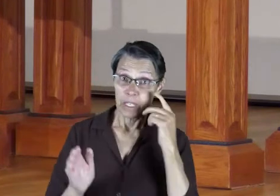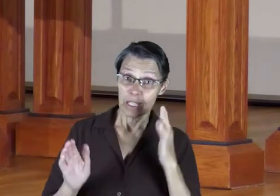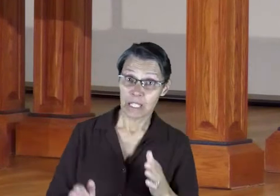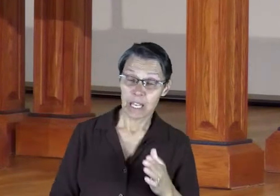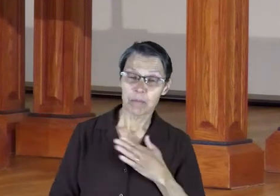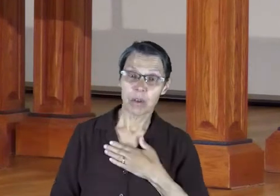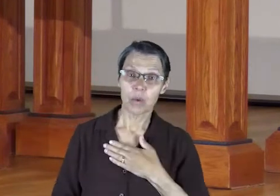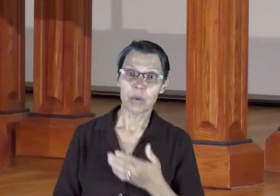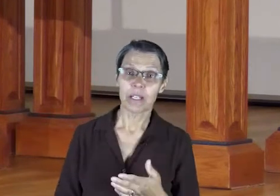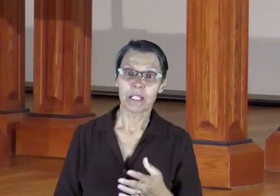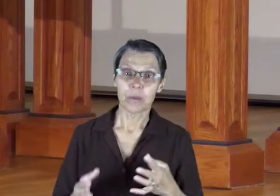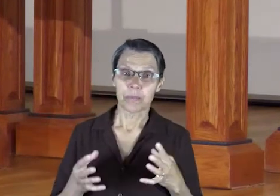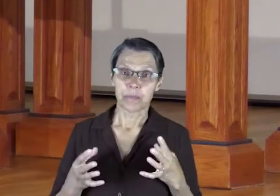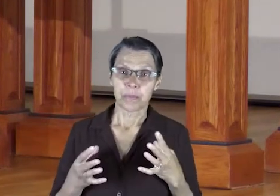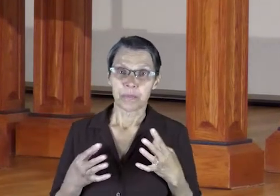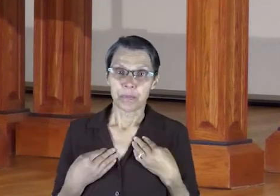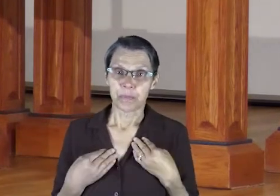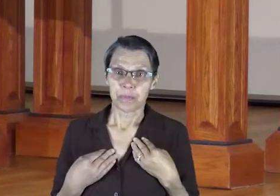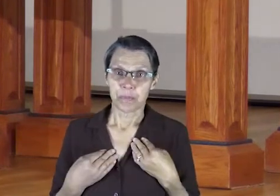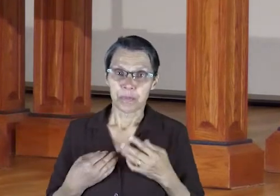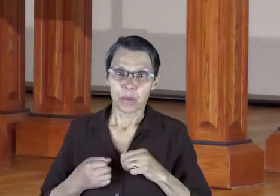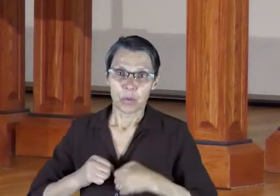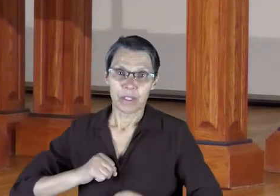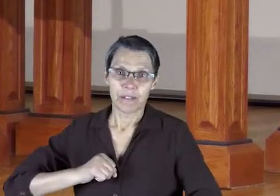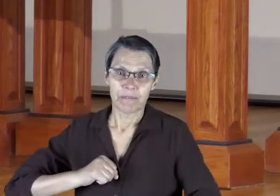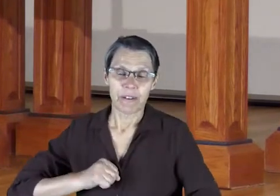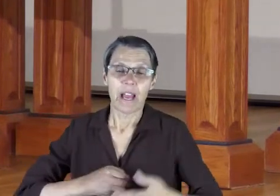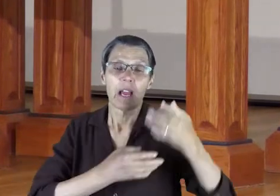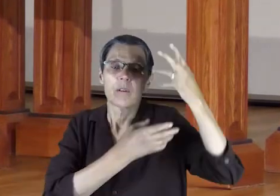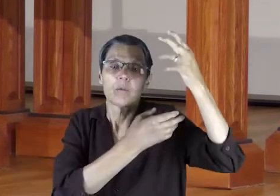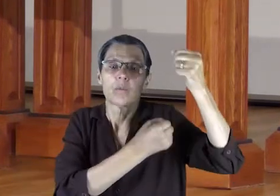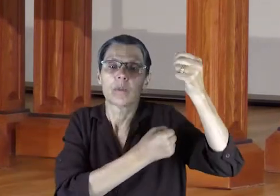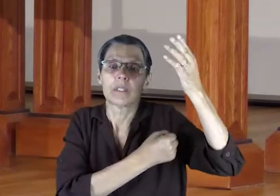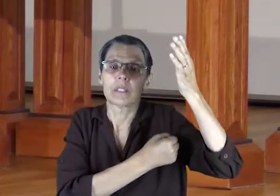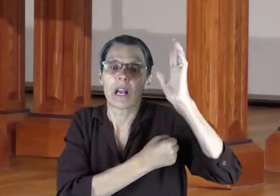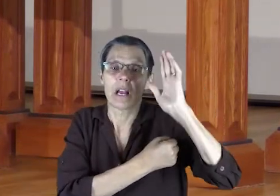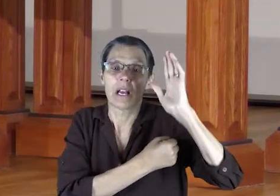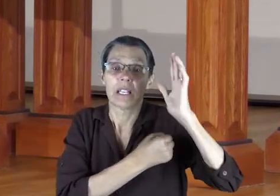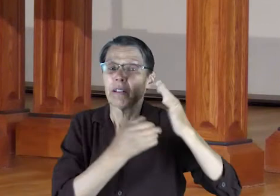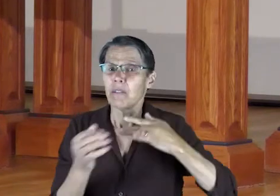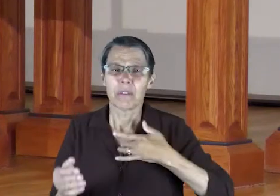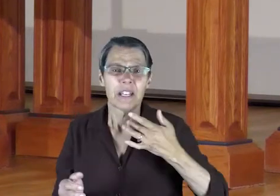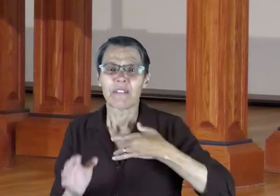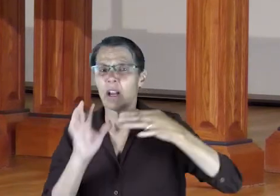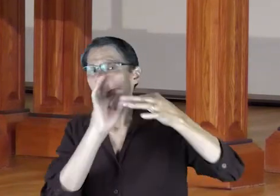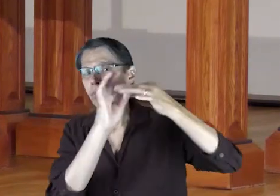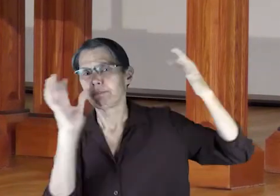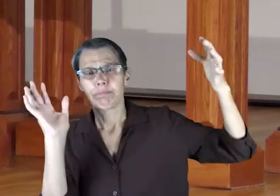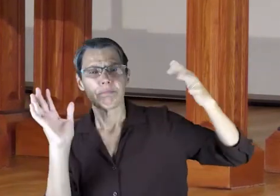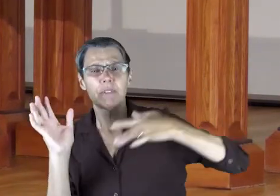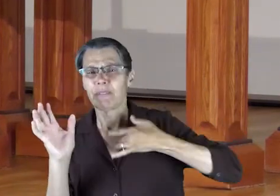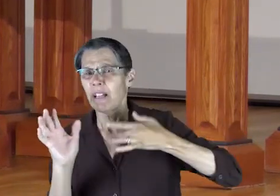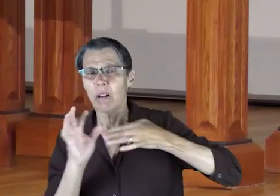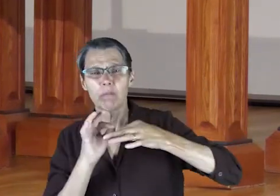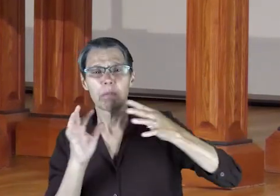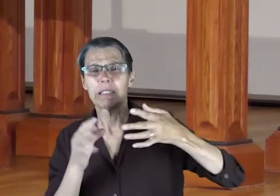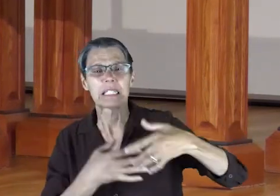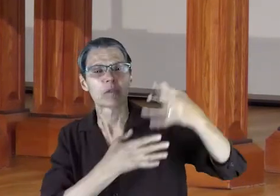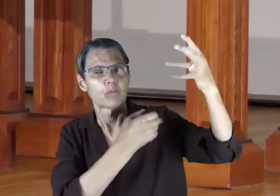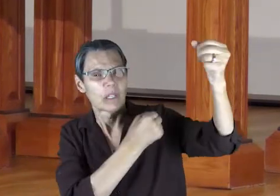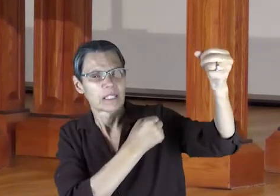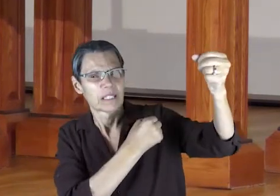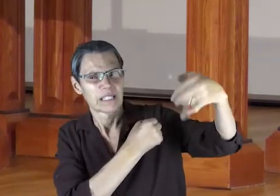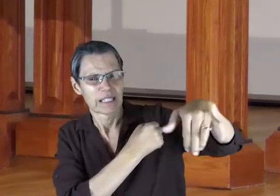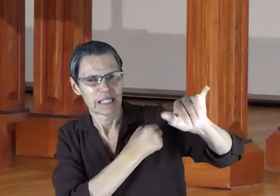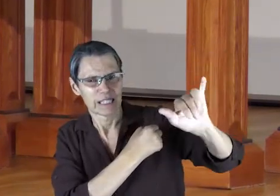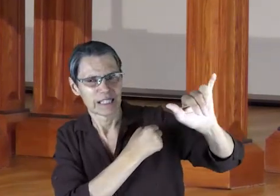is a willing to live with that grief and trust God even when we don't feel like God is anywhere around.